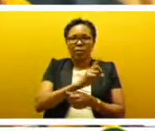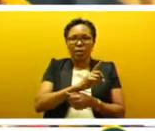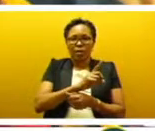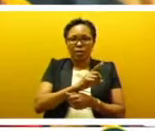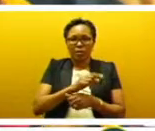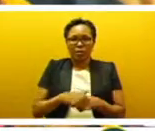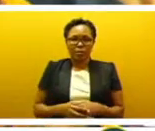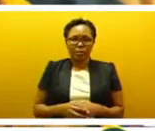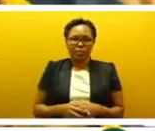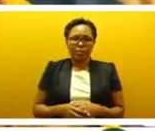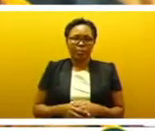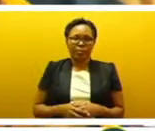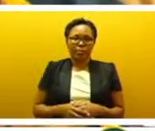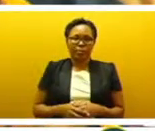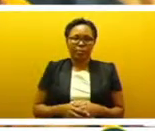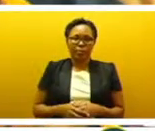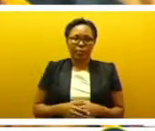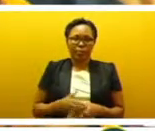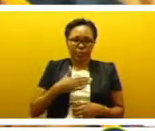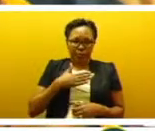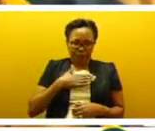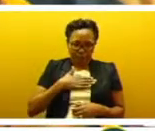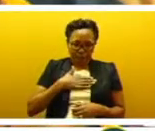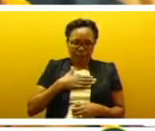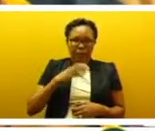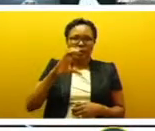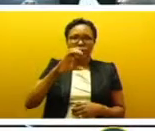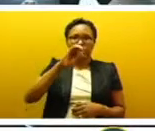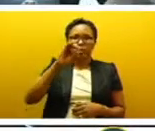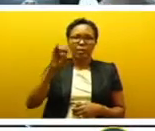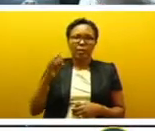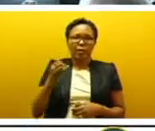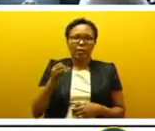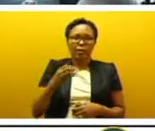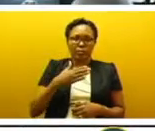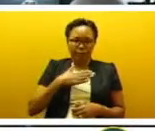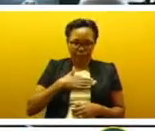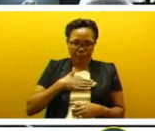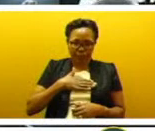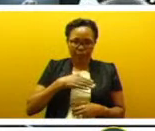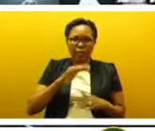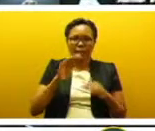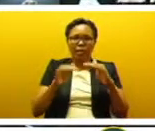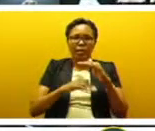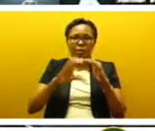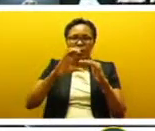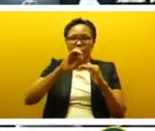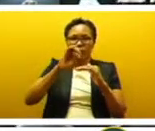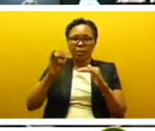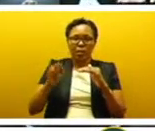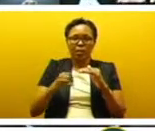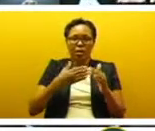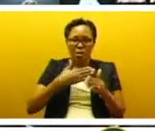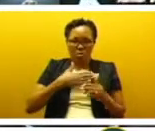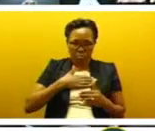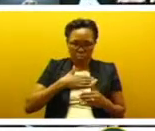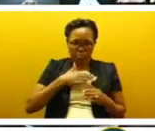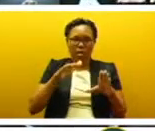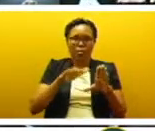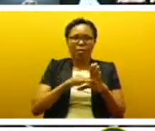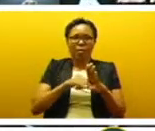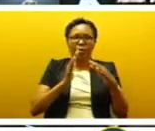May it please you, Madam Chief Justice, Madam Deputy Chief Justice, and members, honorable members of the Supreme